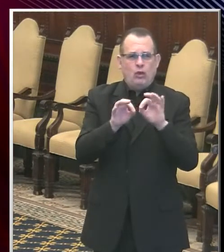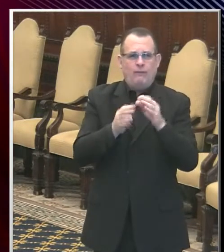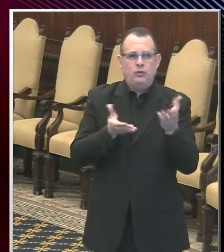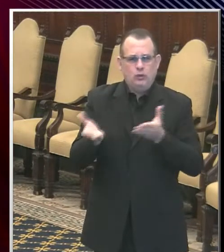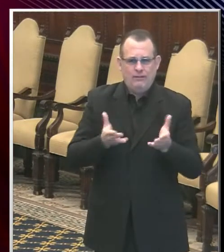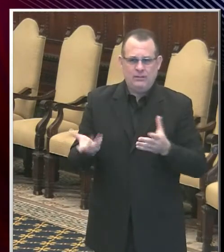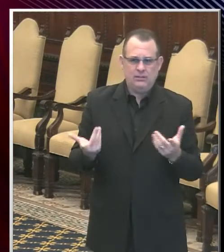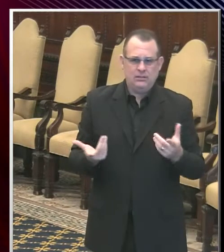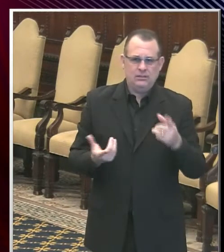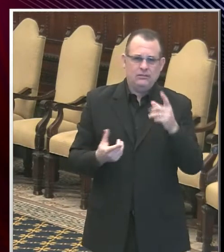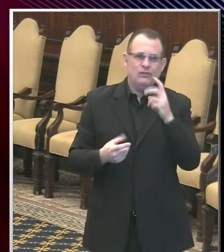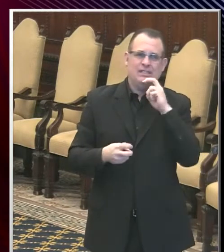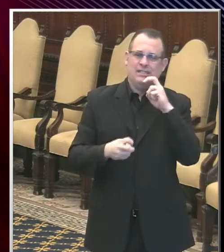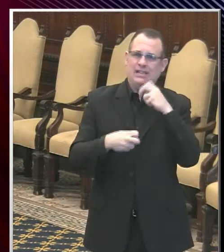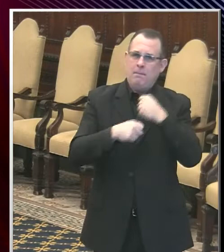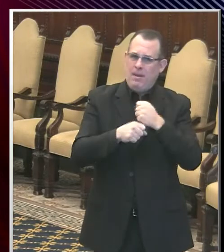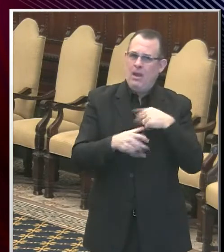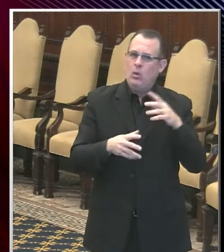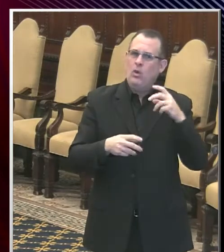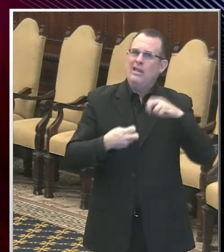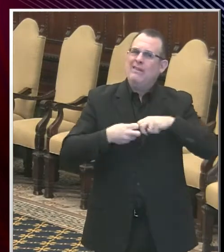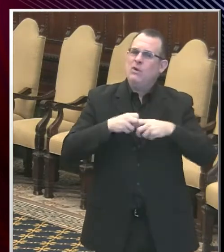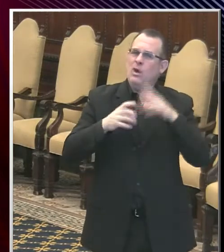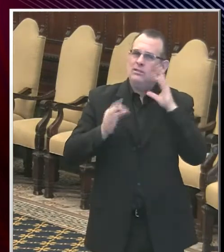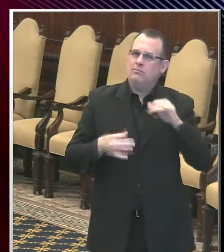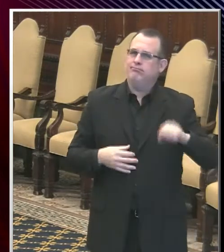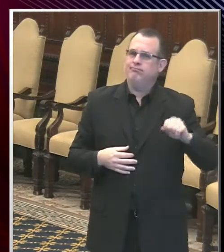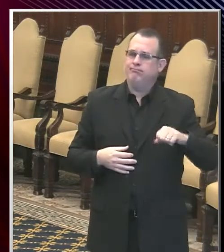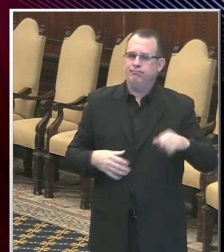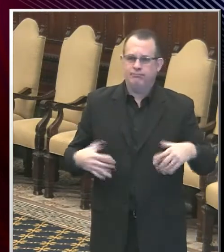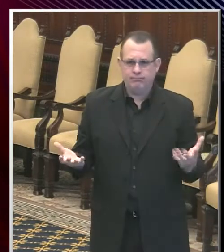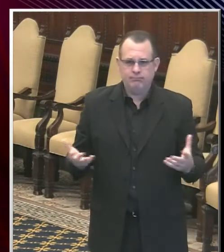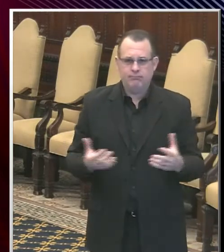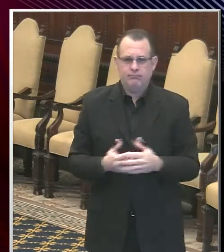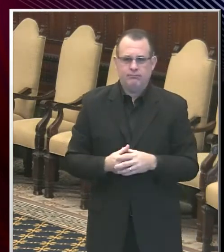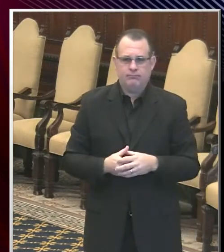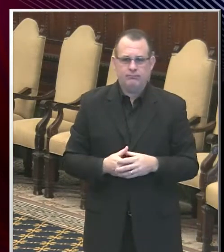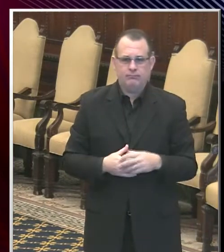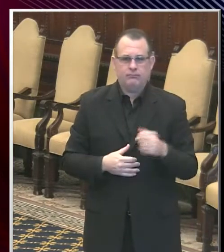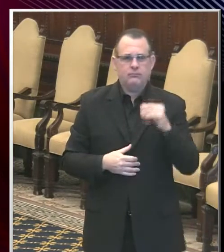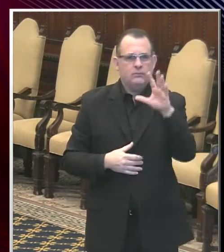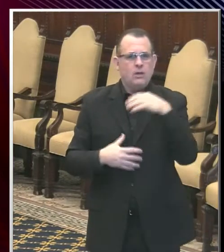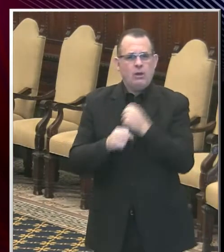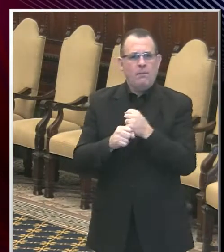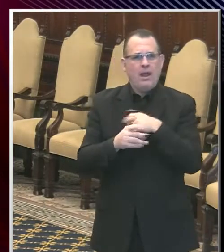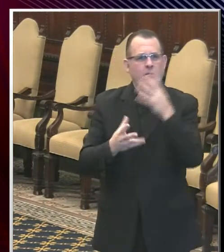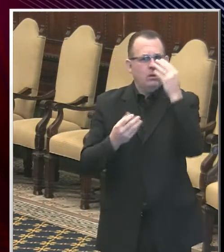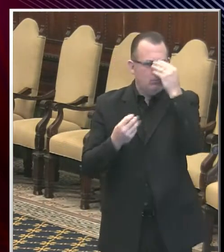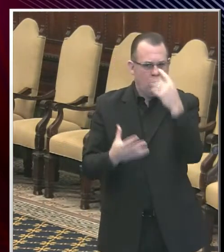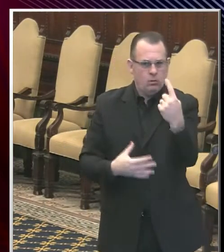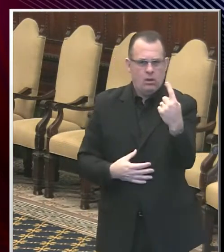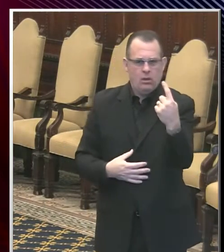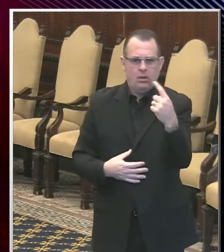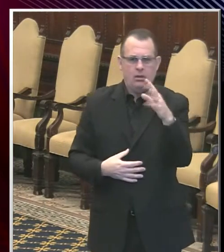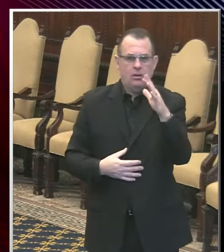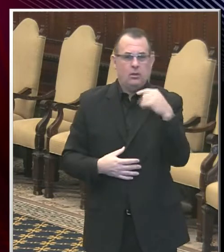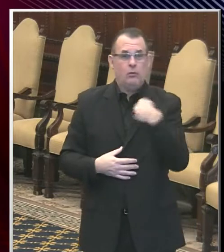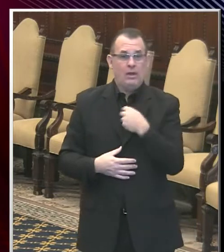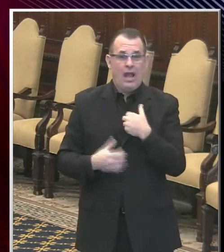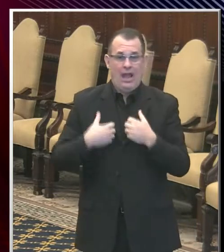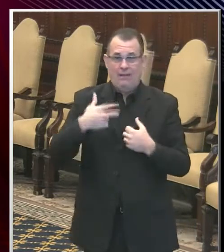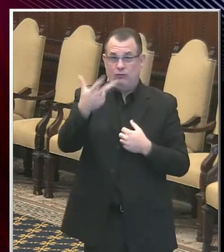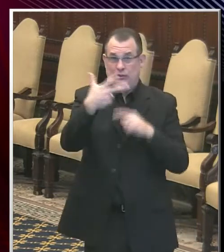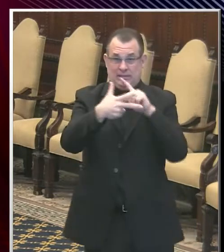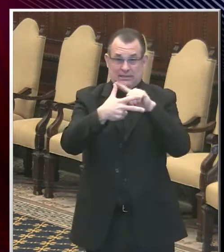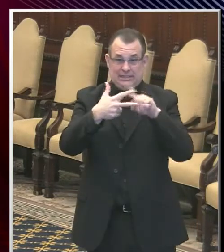difficult decisions. Thank you, Brian. I do just want to make one note is that we have 3 union contracts